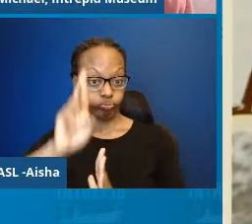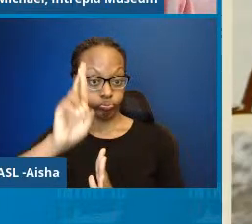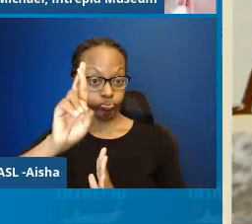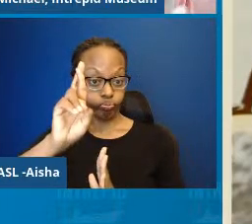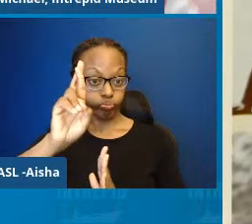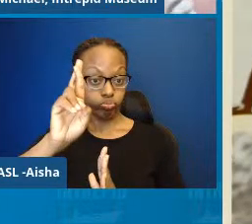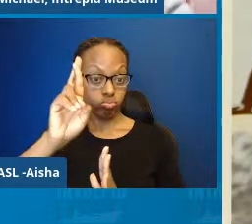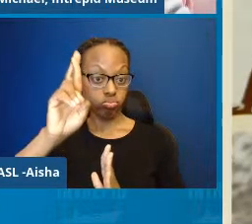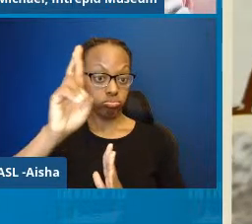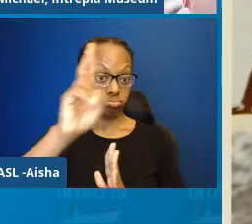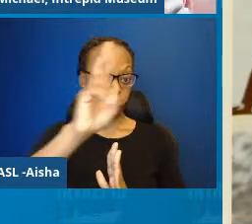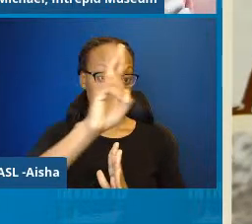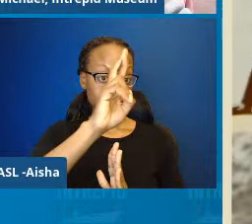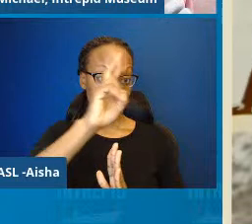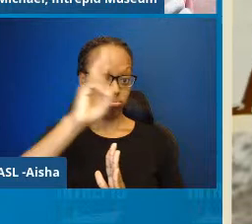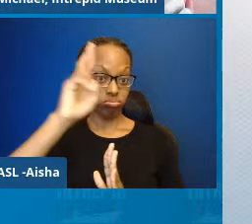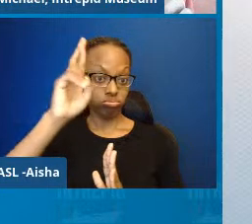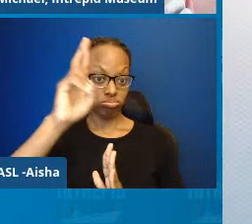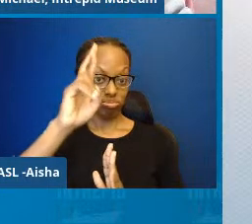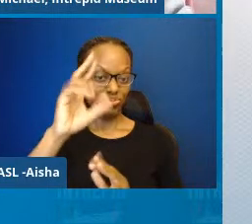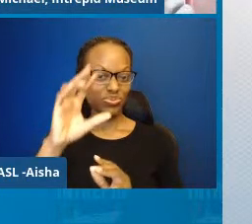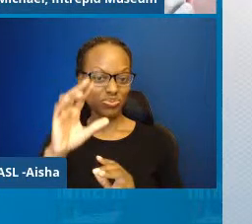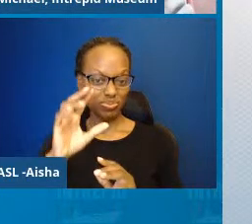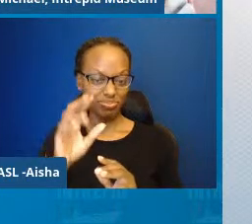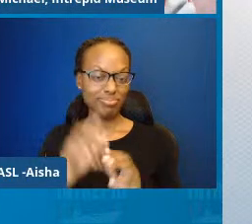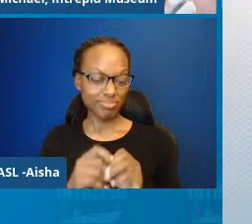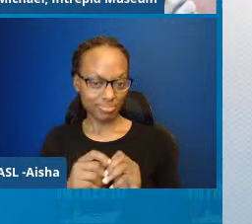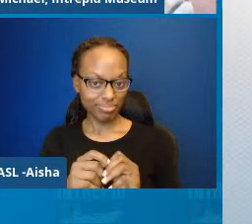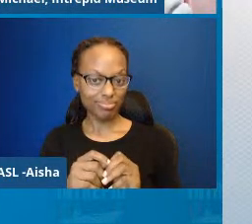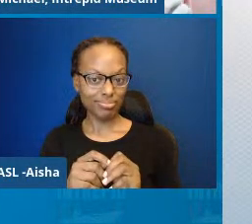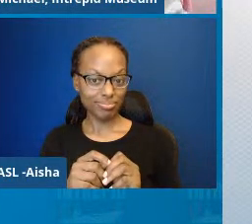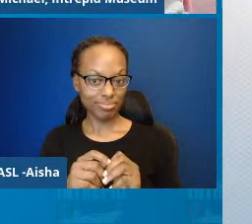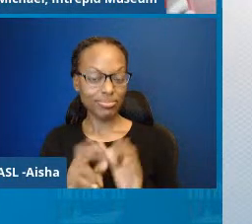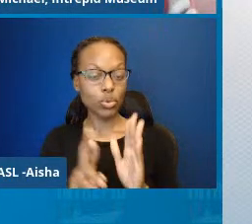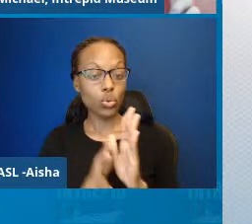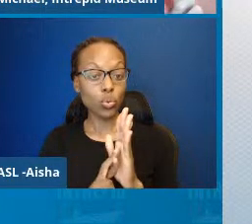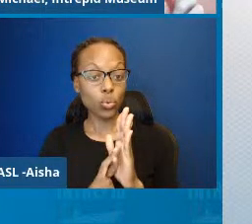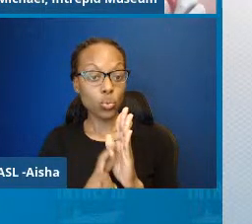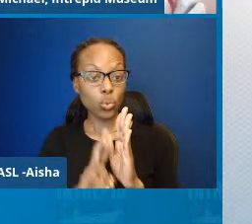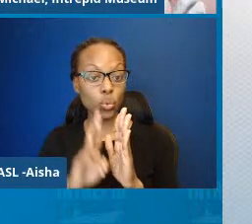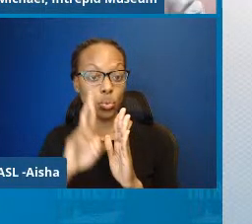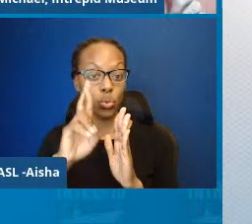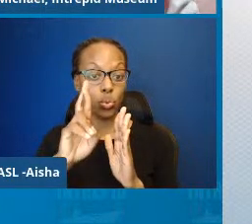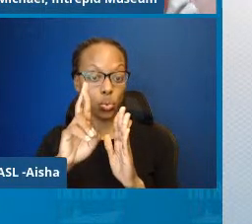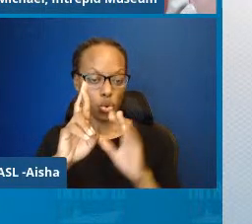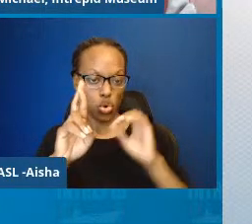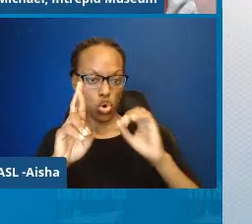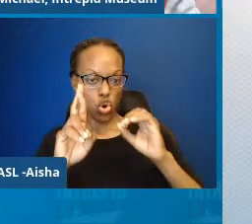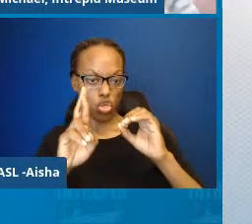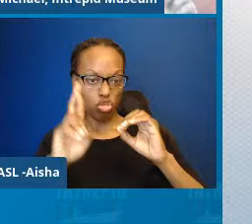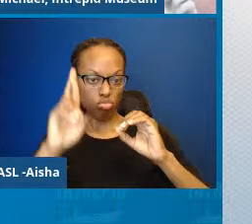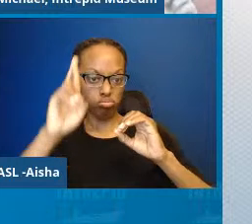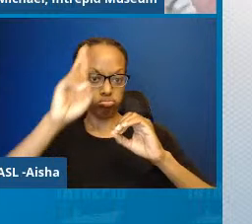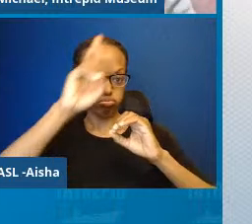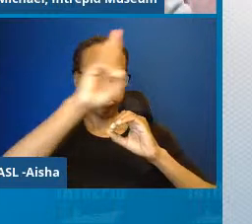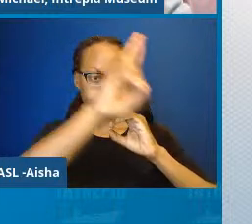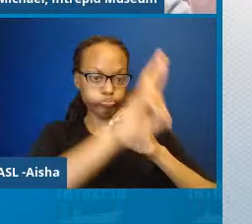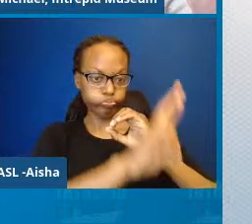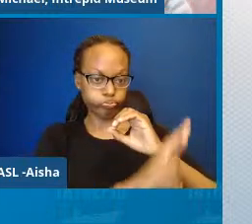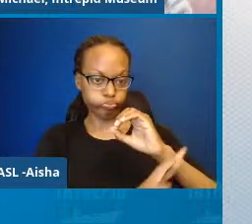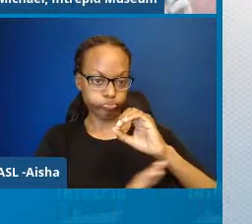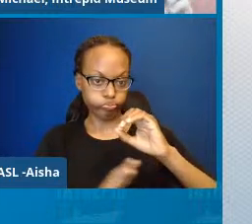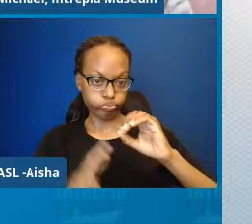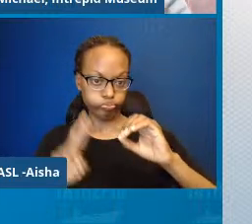Oops, sorry, let me go back. I thought I had an orbit image there. He was just orbiting the Earth. And so he was only